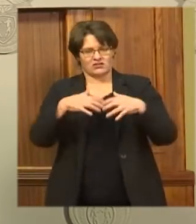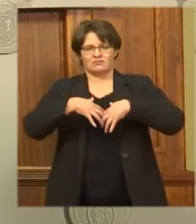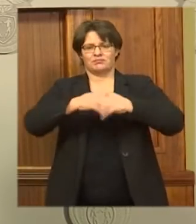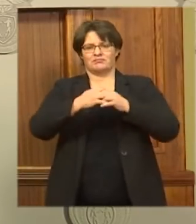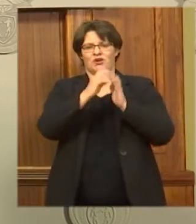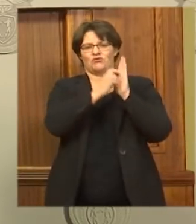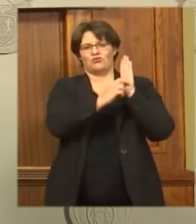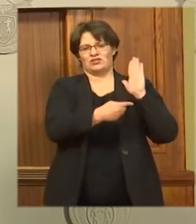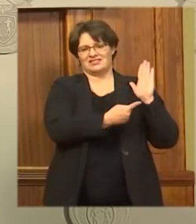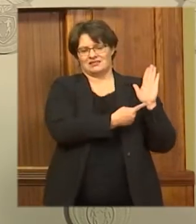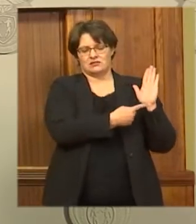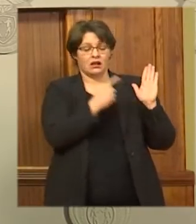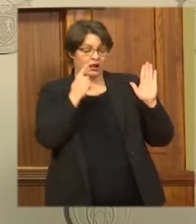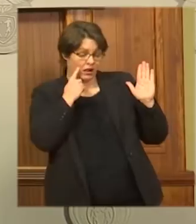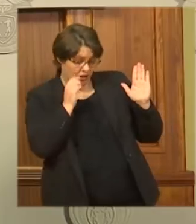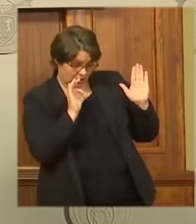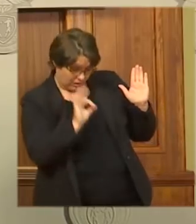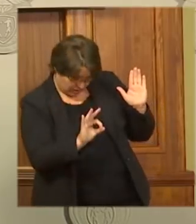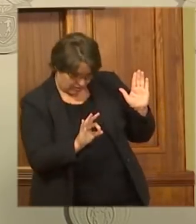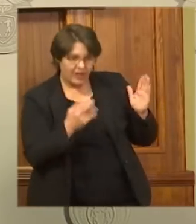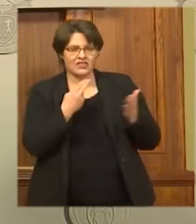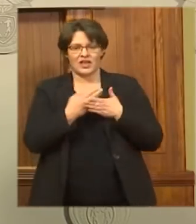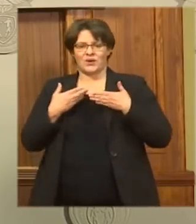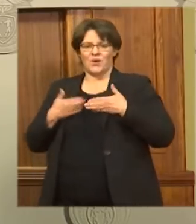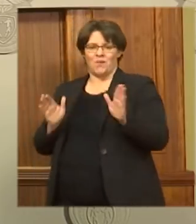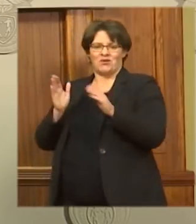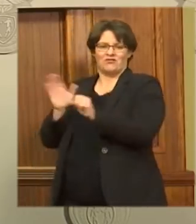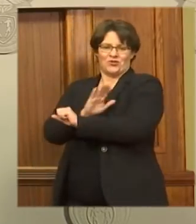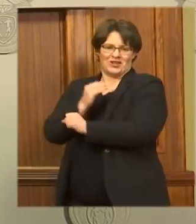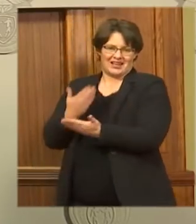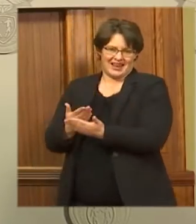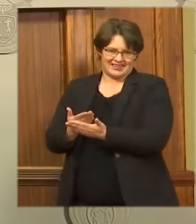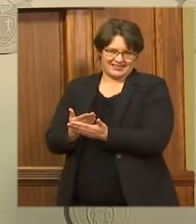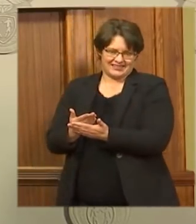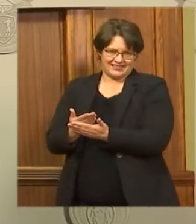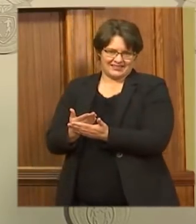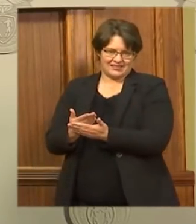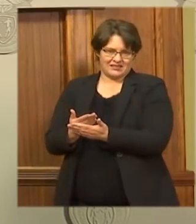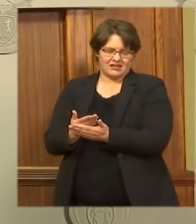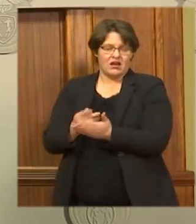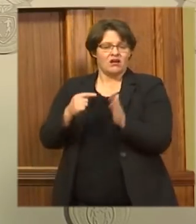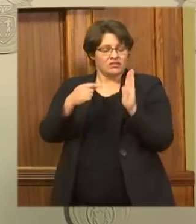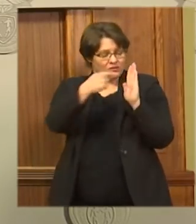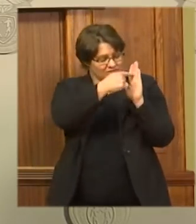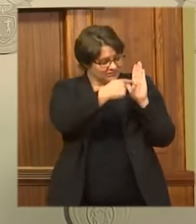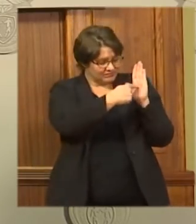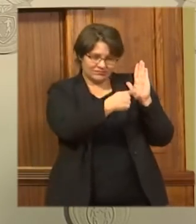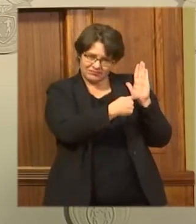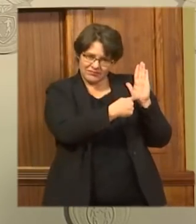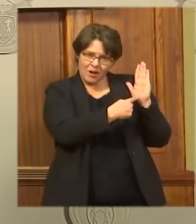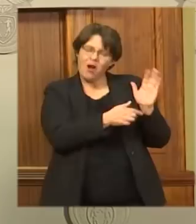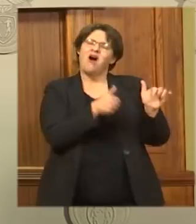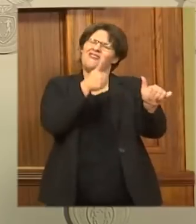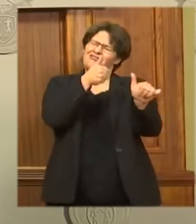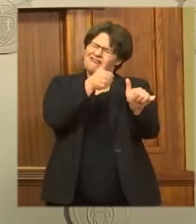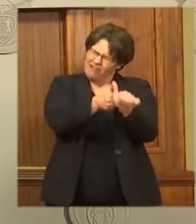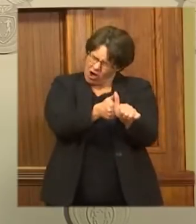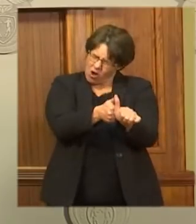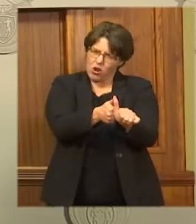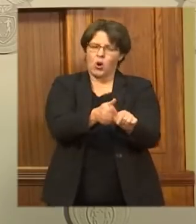activity or a discipline can reopen, and protocols will need to be strictly adhered